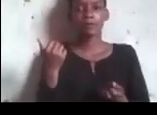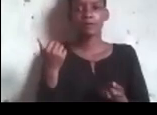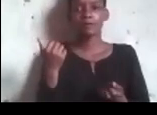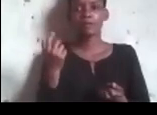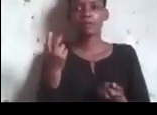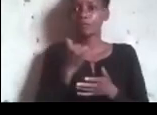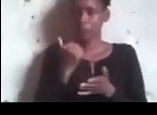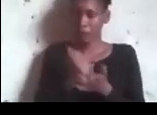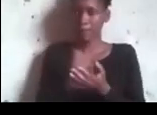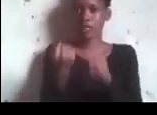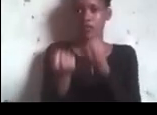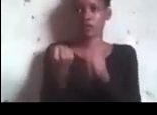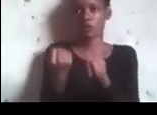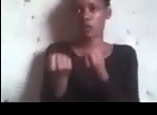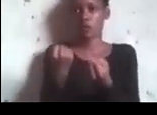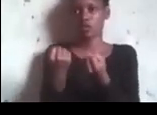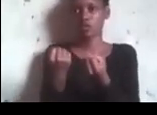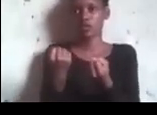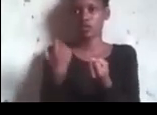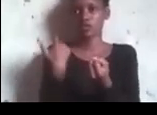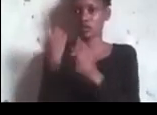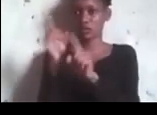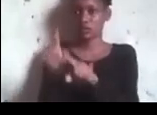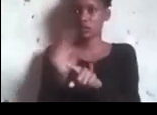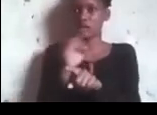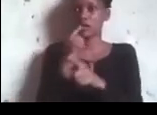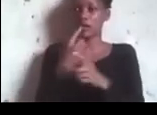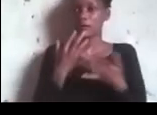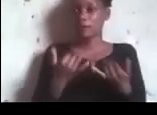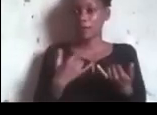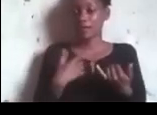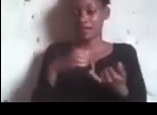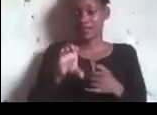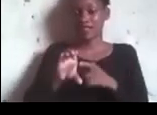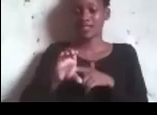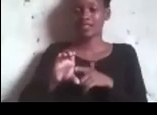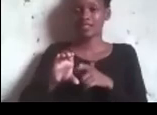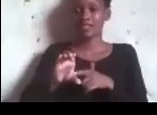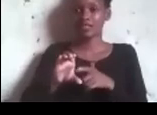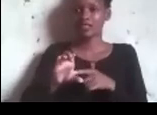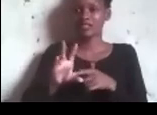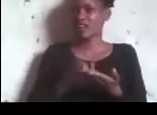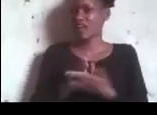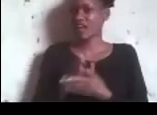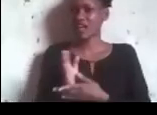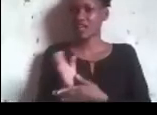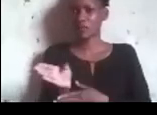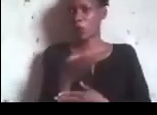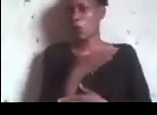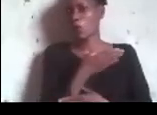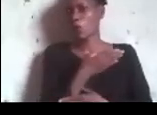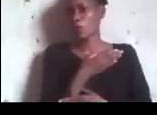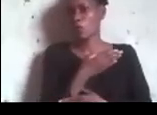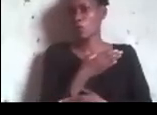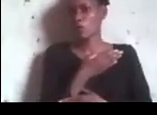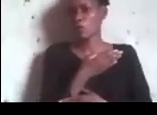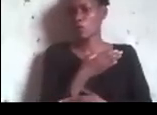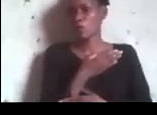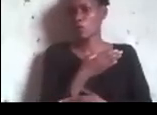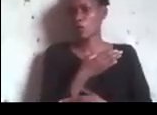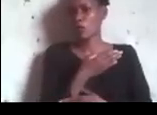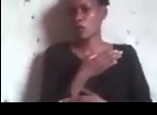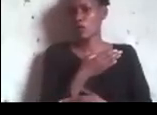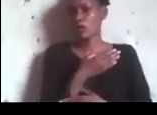to court. But now this section, it takes away that right that someone has to go to